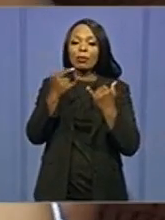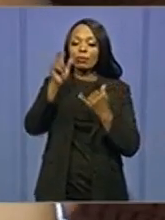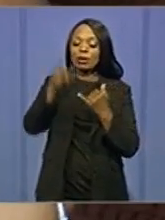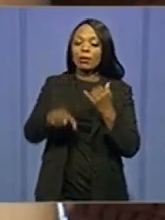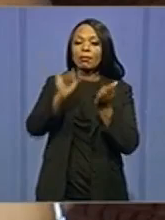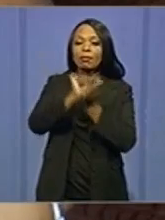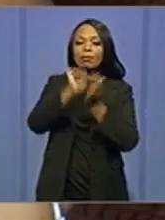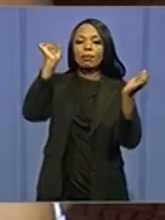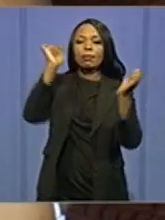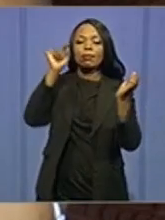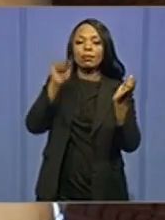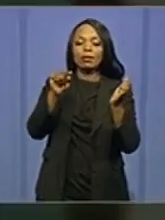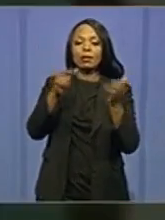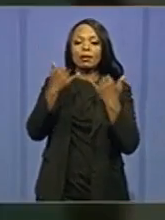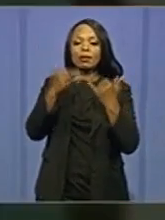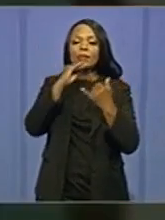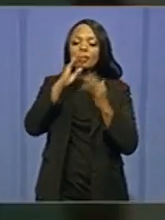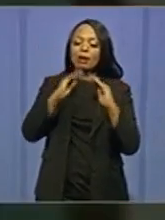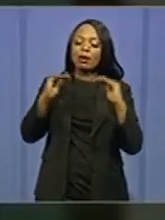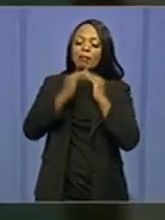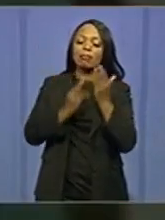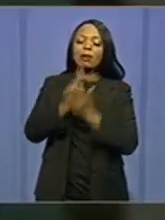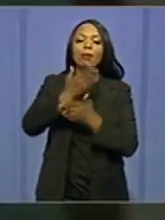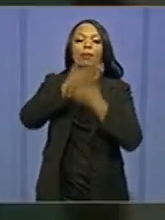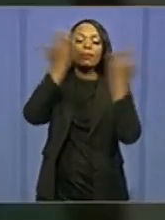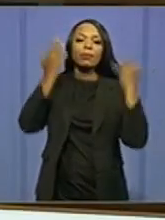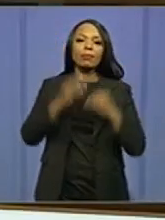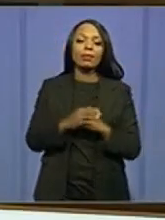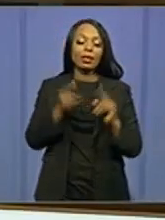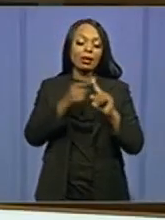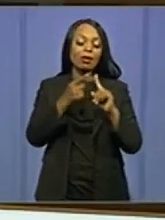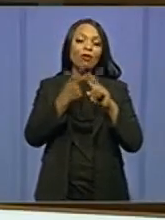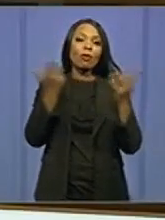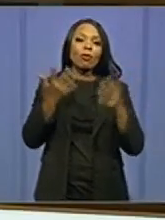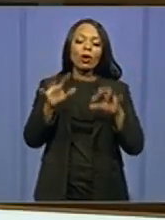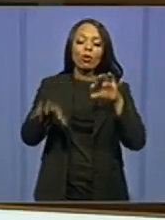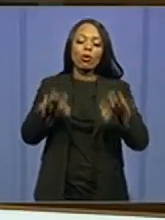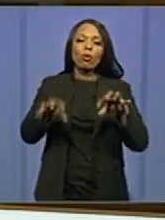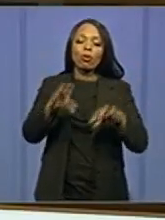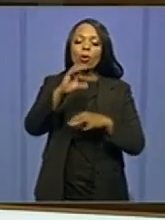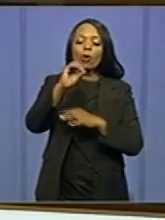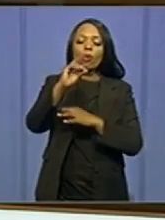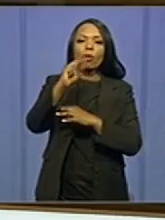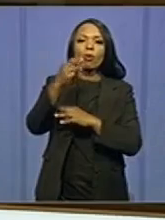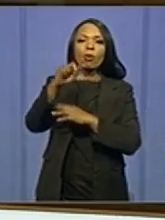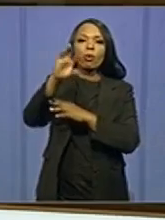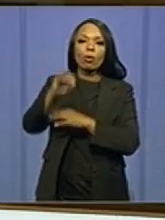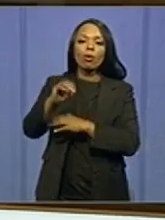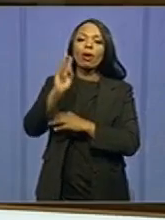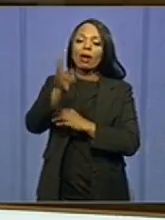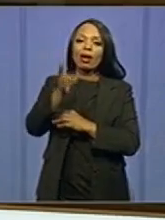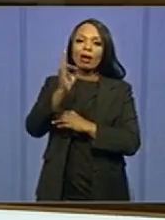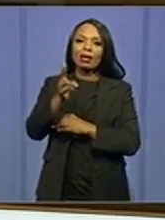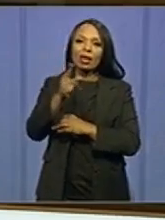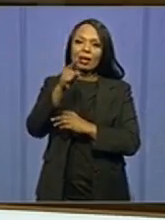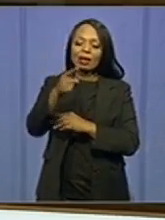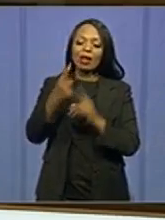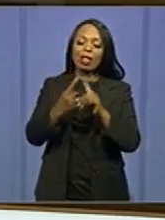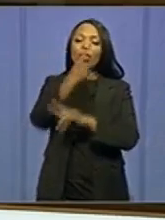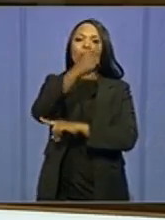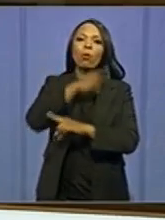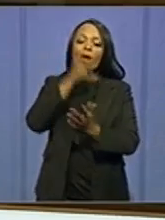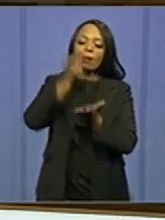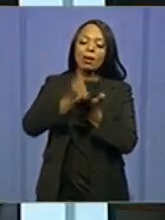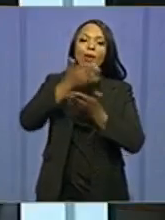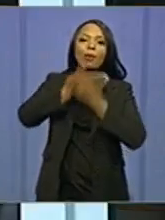ganela mosetsana yo bosiamisi. Moditšhaba yono wa kwa Congo o lebanwe gape ke molato wa go tlola molao wa baditšhaba ka ntlha